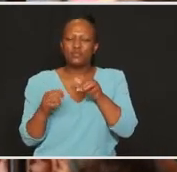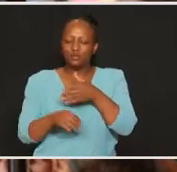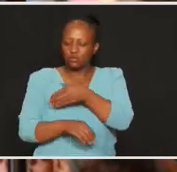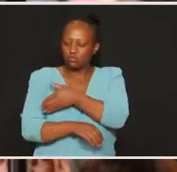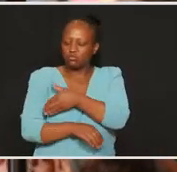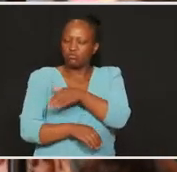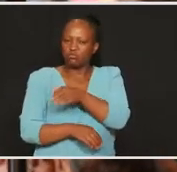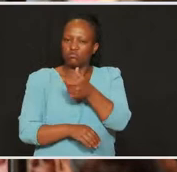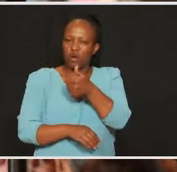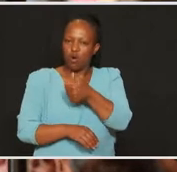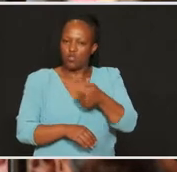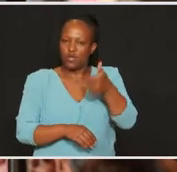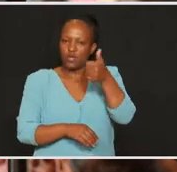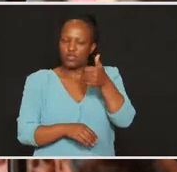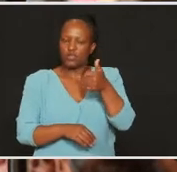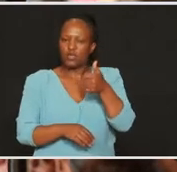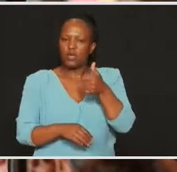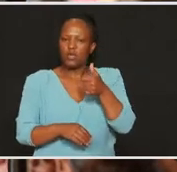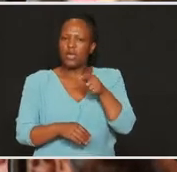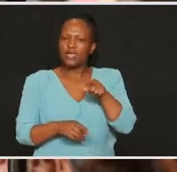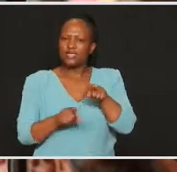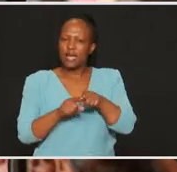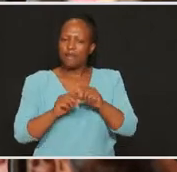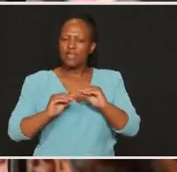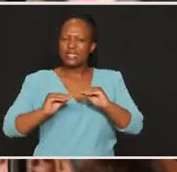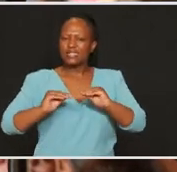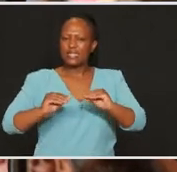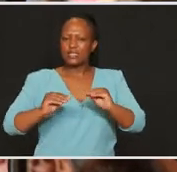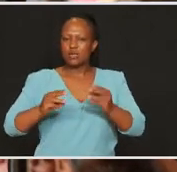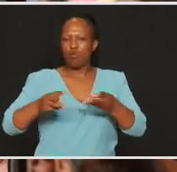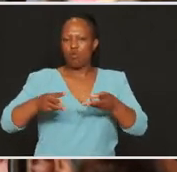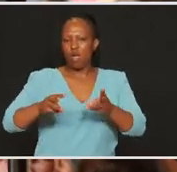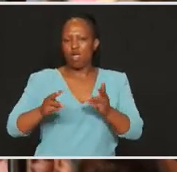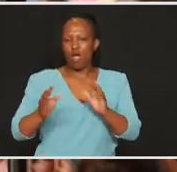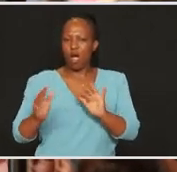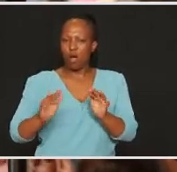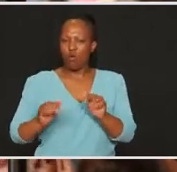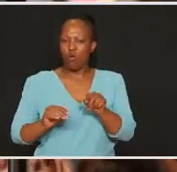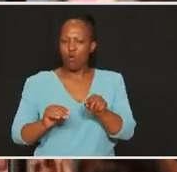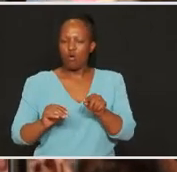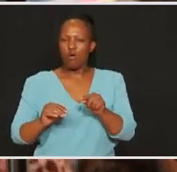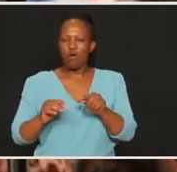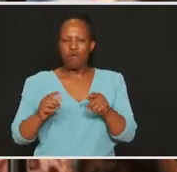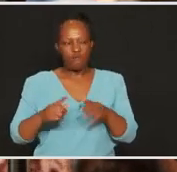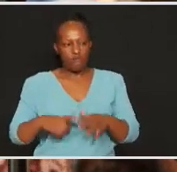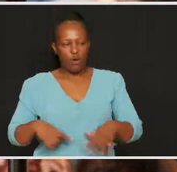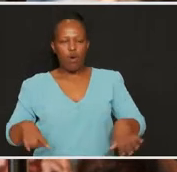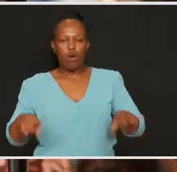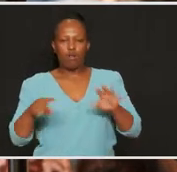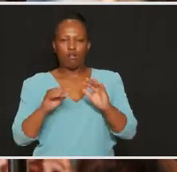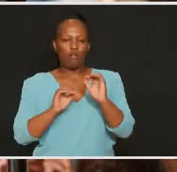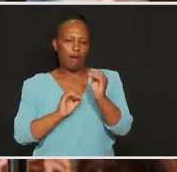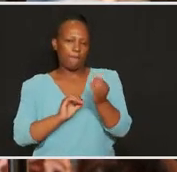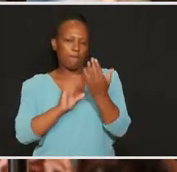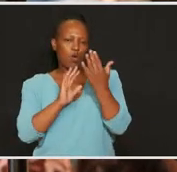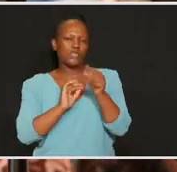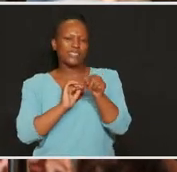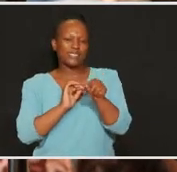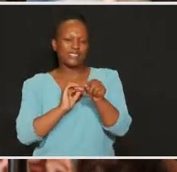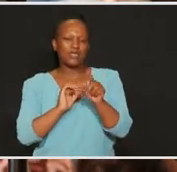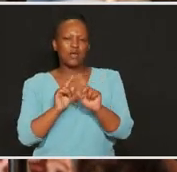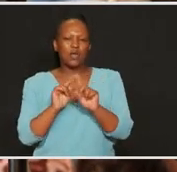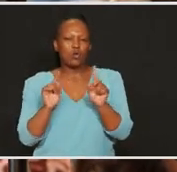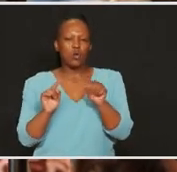that the pedagogy and how it is structured needs to advocate for a holistic approach but not